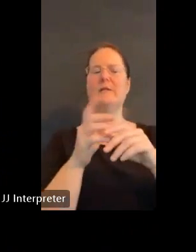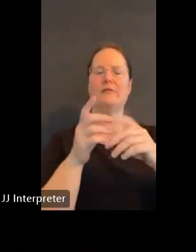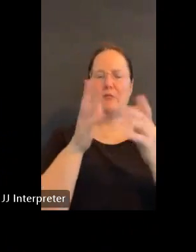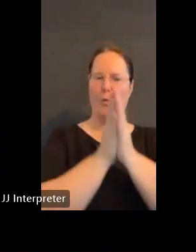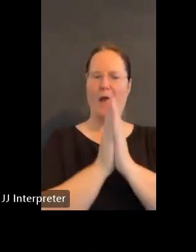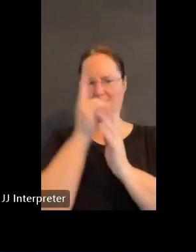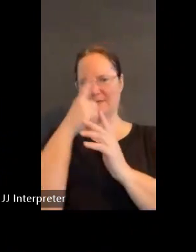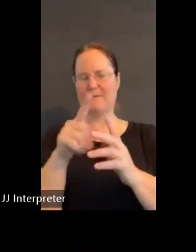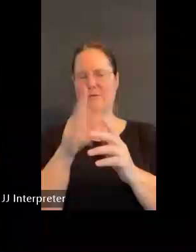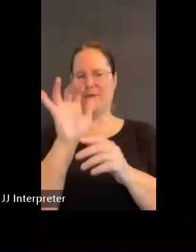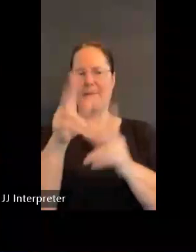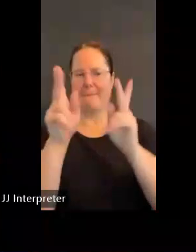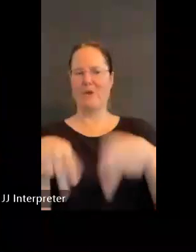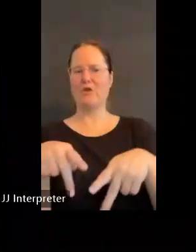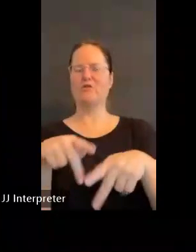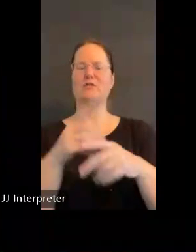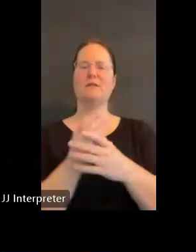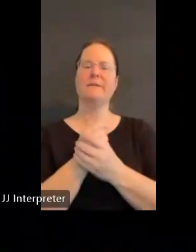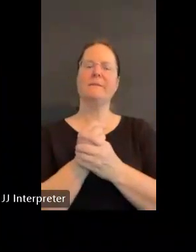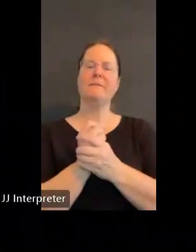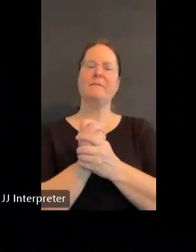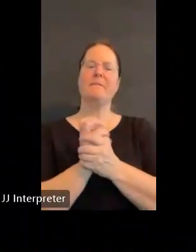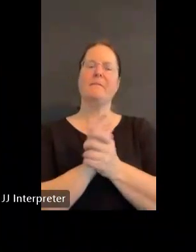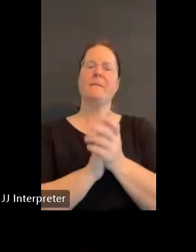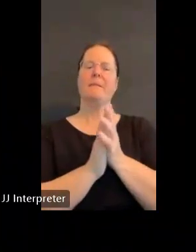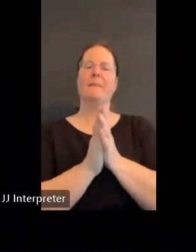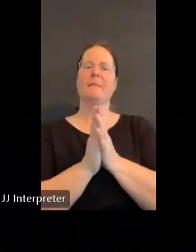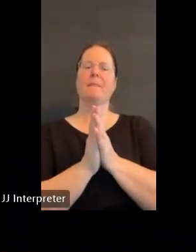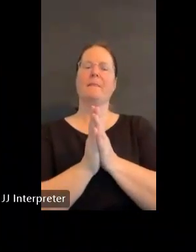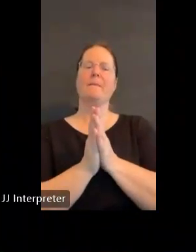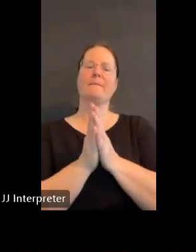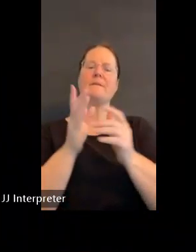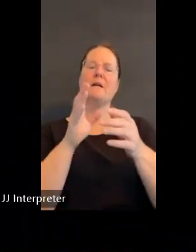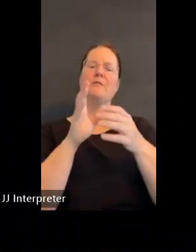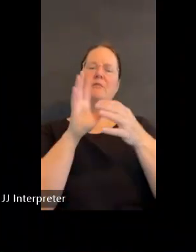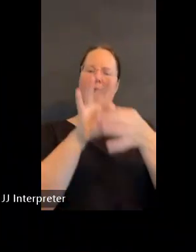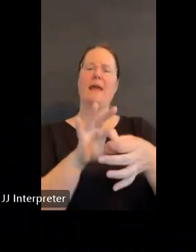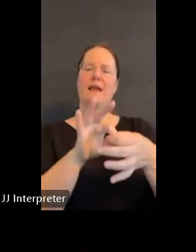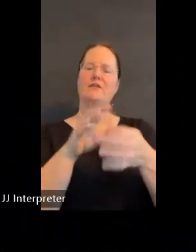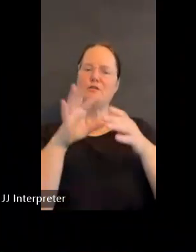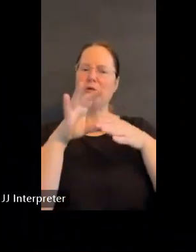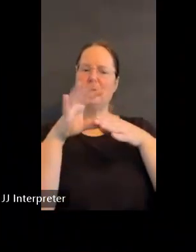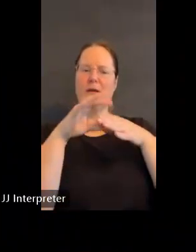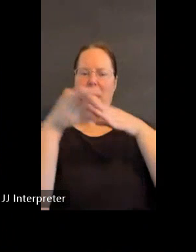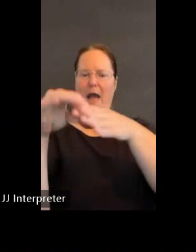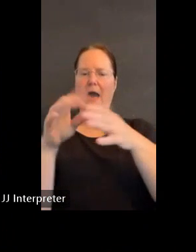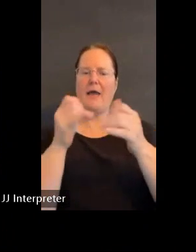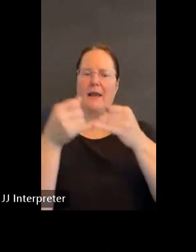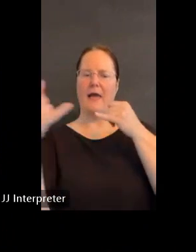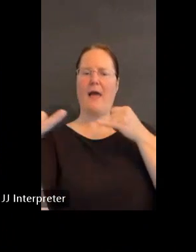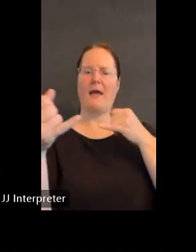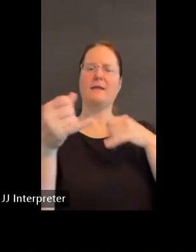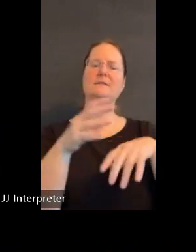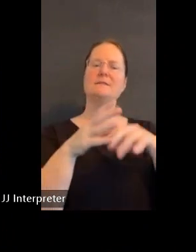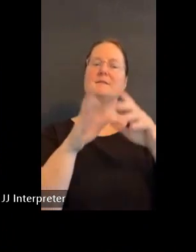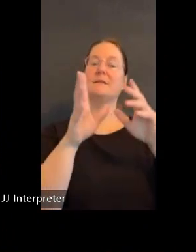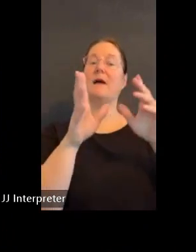All right, I see a question around, do these guidelines apply to an international person here legally with a